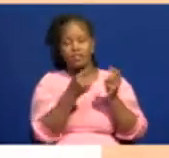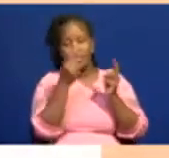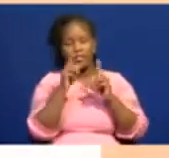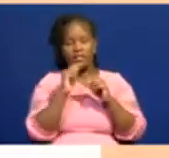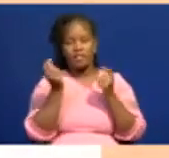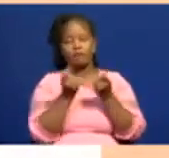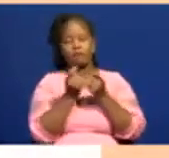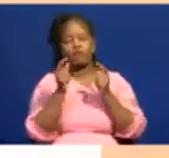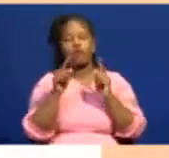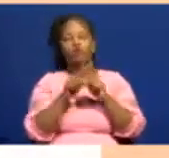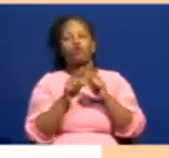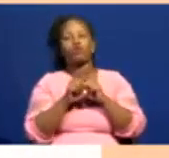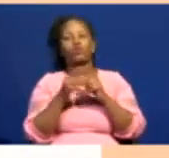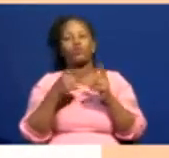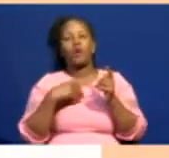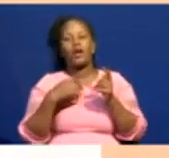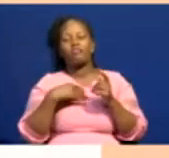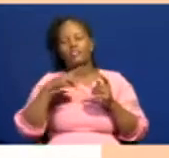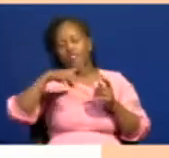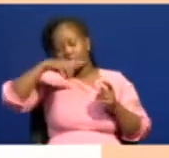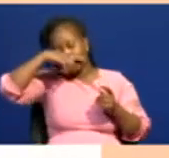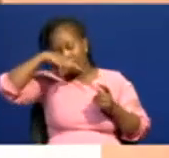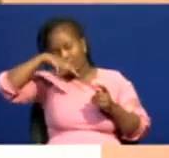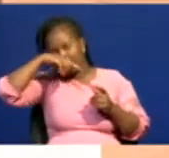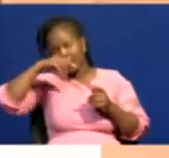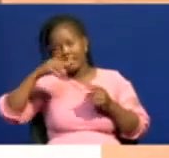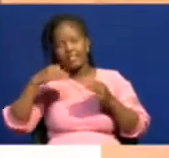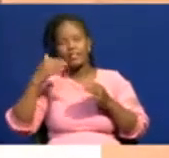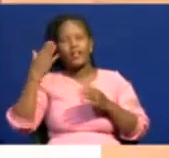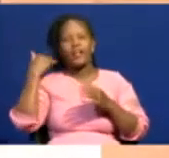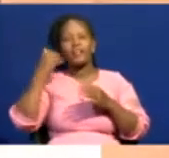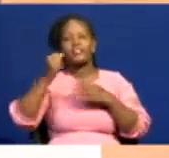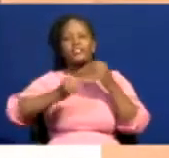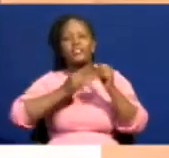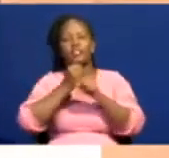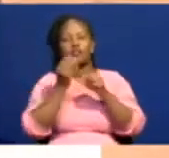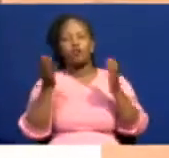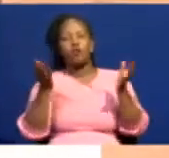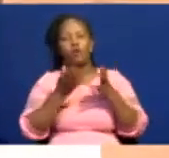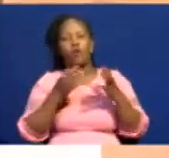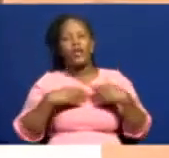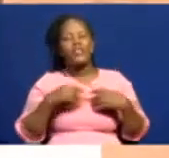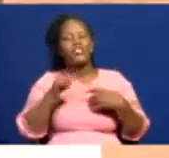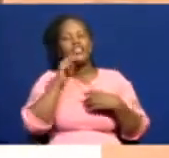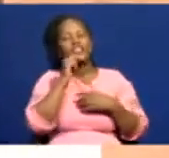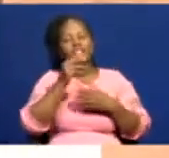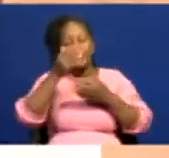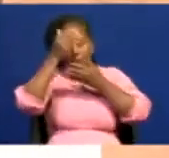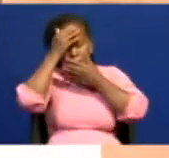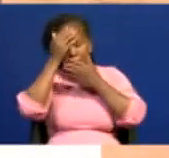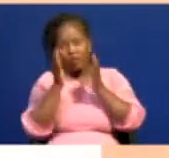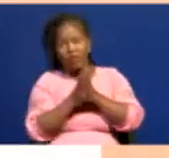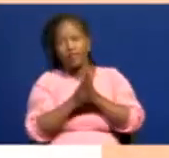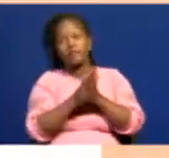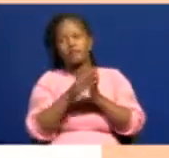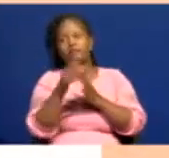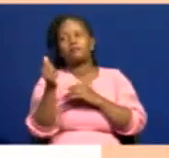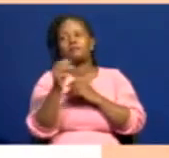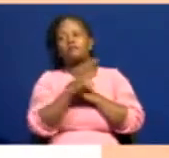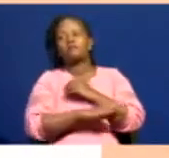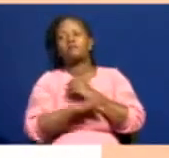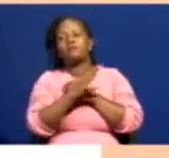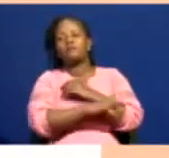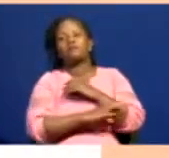international event in Turkey in March last year, where they lost to Morocco, South Africa and Nigeria in straight sets.